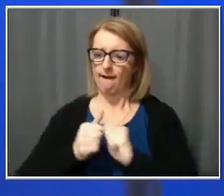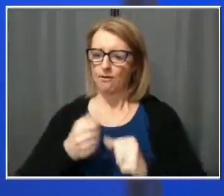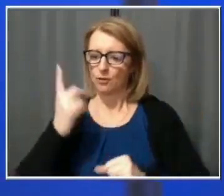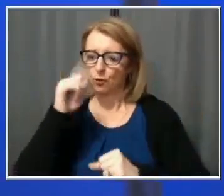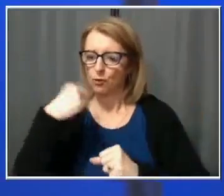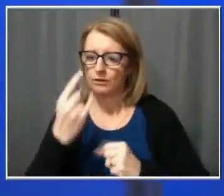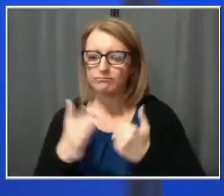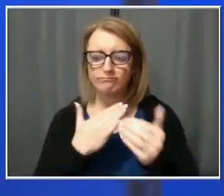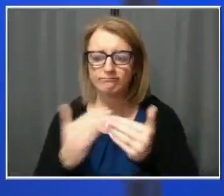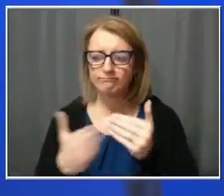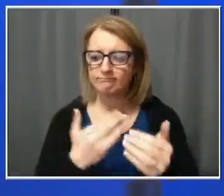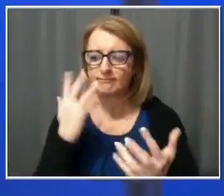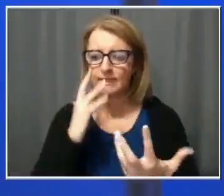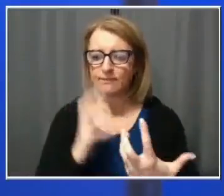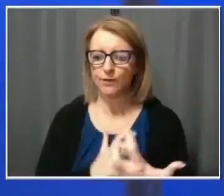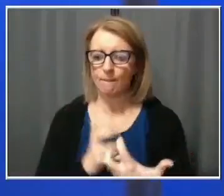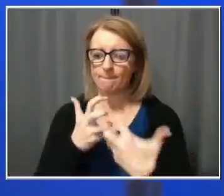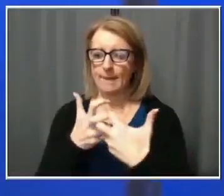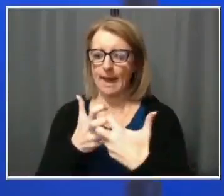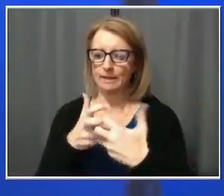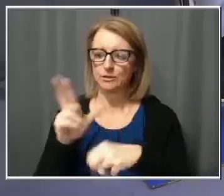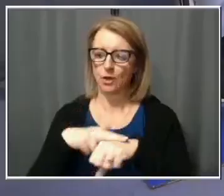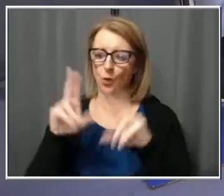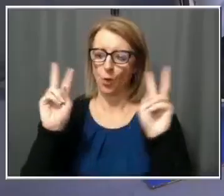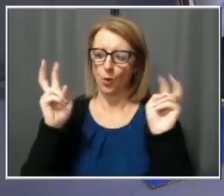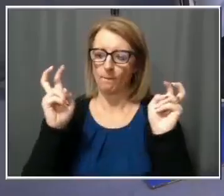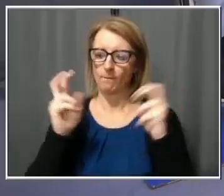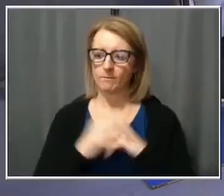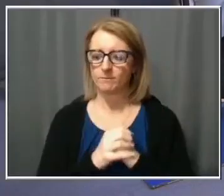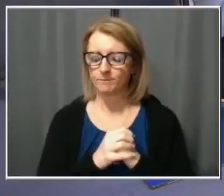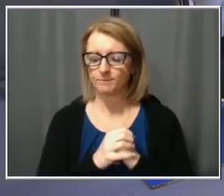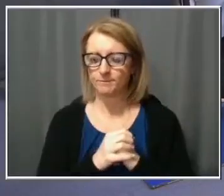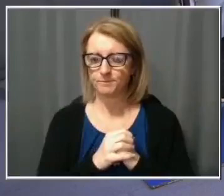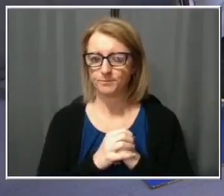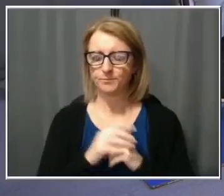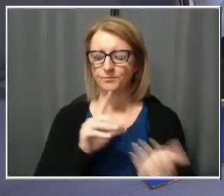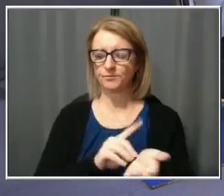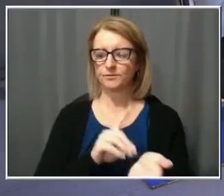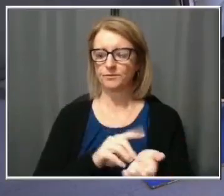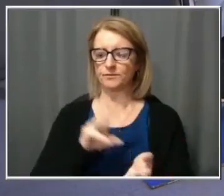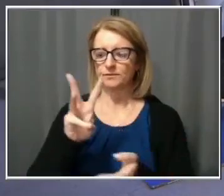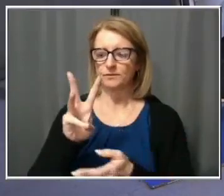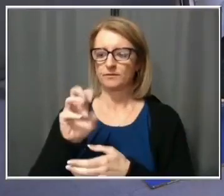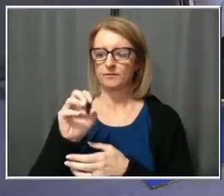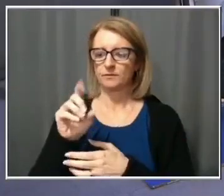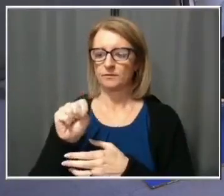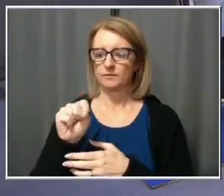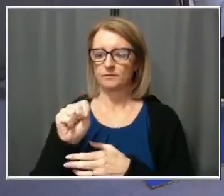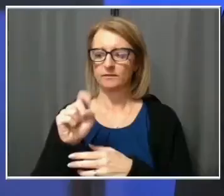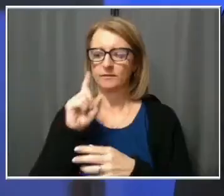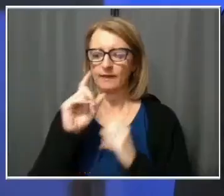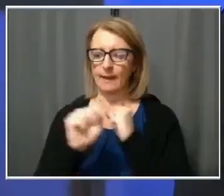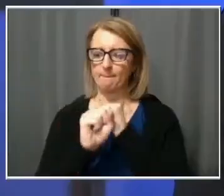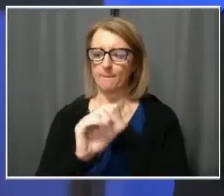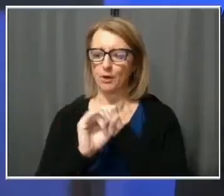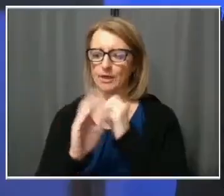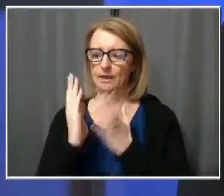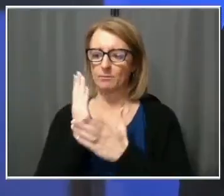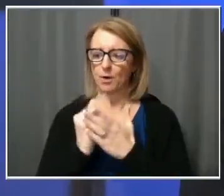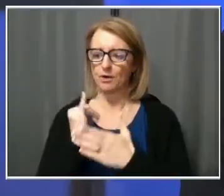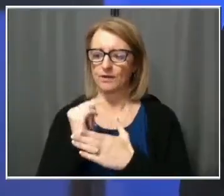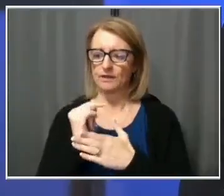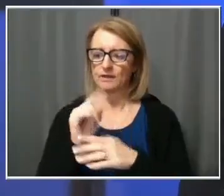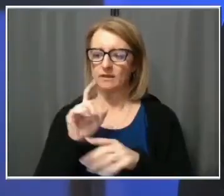matter if you don't match what the norm is. Having that representation. Dr. Woods? Yeah, and I wanted to add to that. I think marketing is part of it, but I think we also have to go to